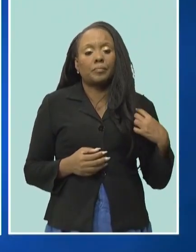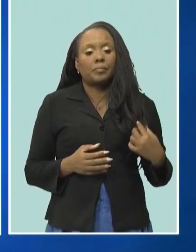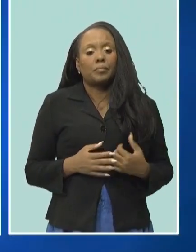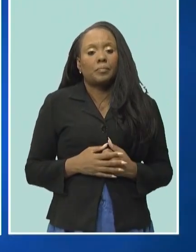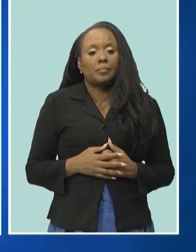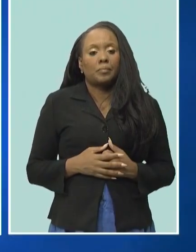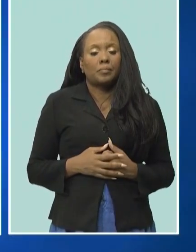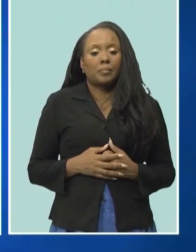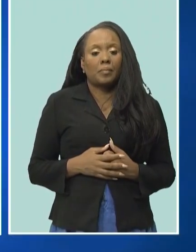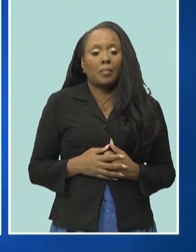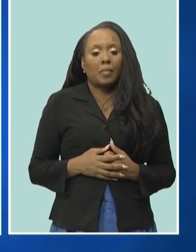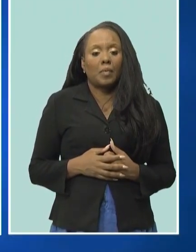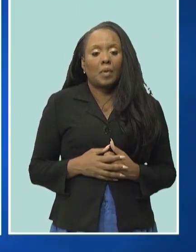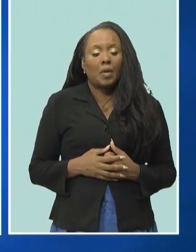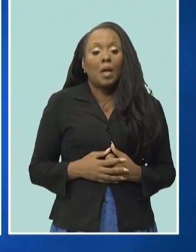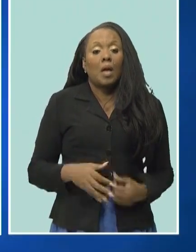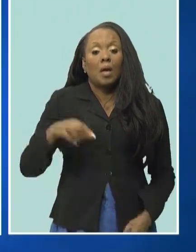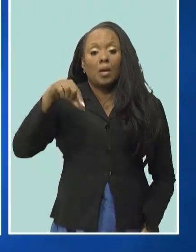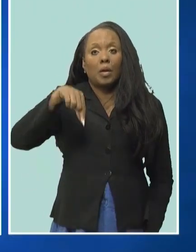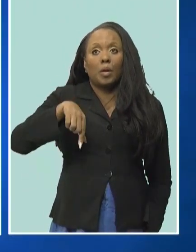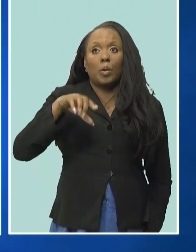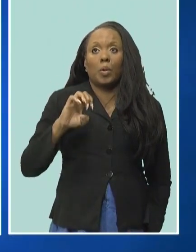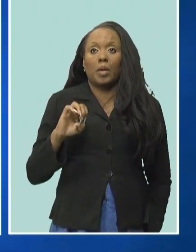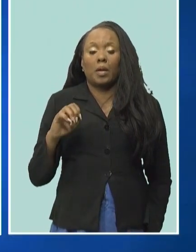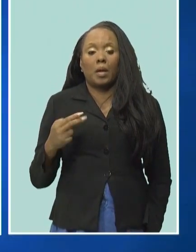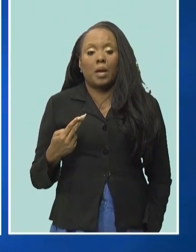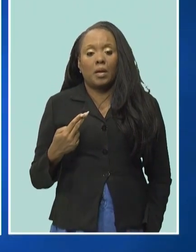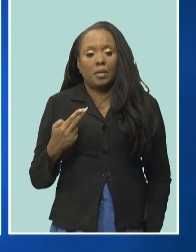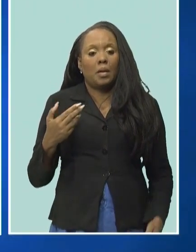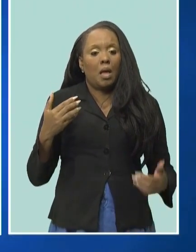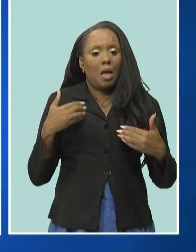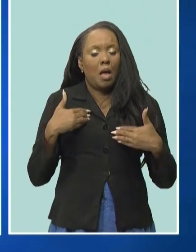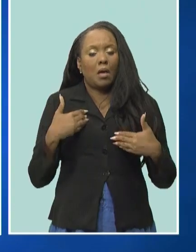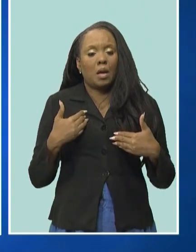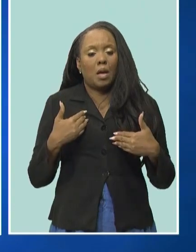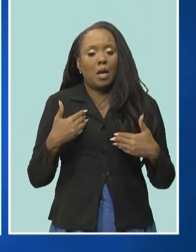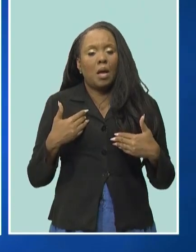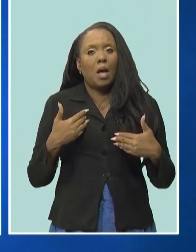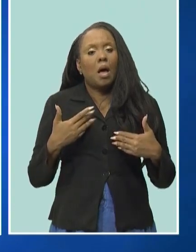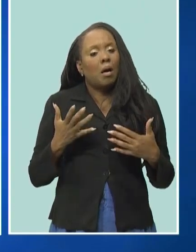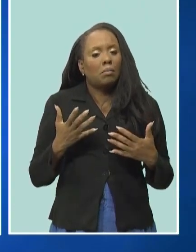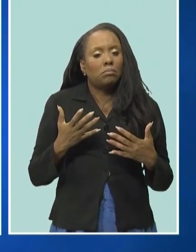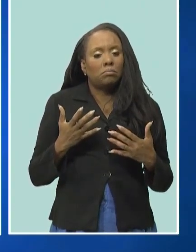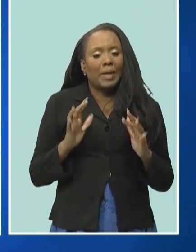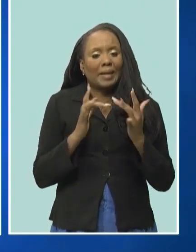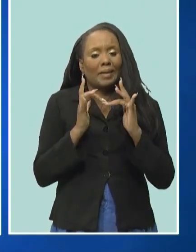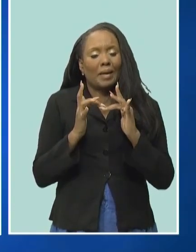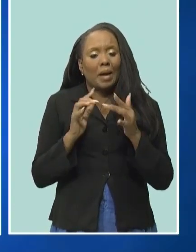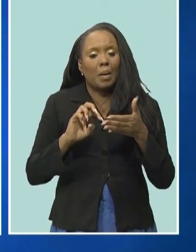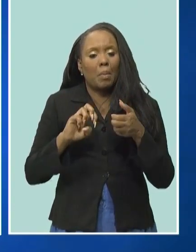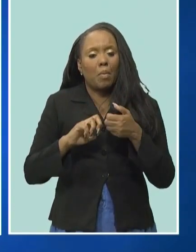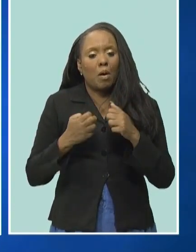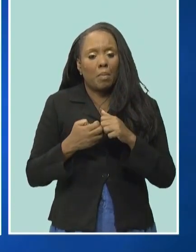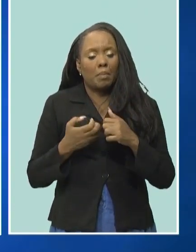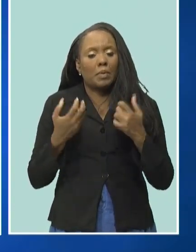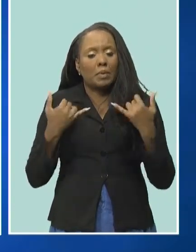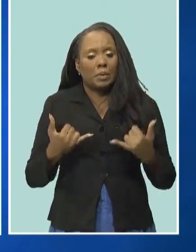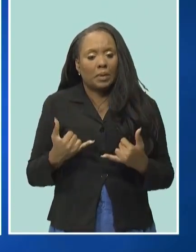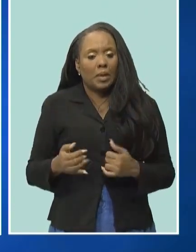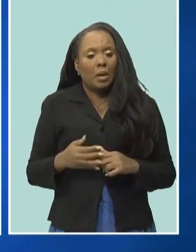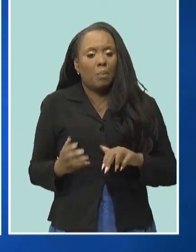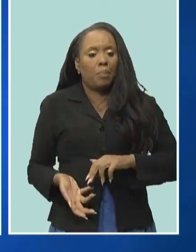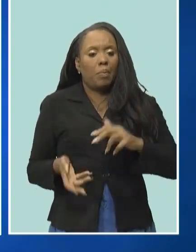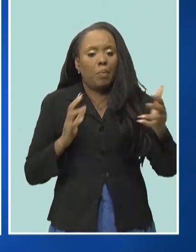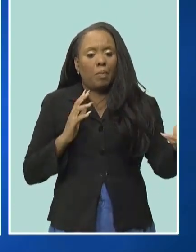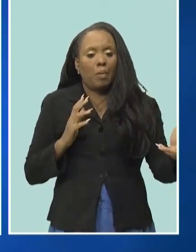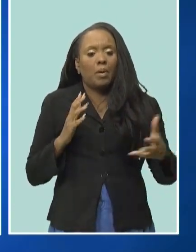been affected by a cybersecurity incident. Executive Chairman Juliet Bino-Sutherland says the internet network disruption has resulted